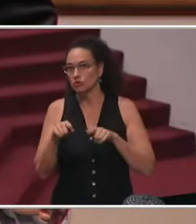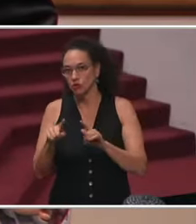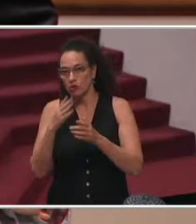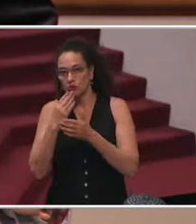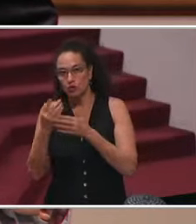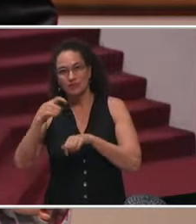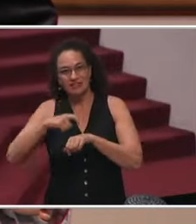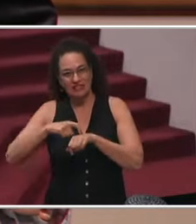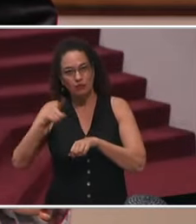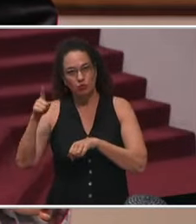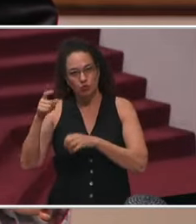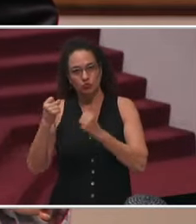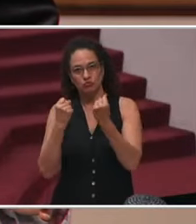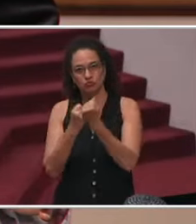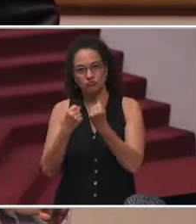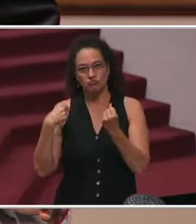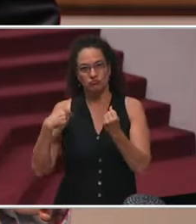upon you.